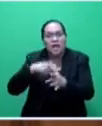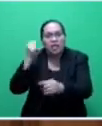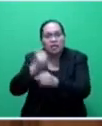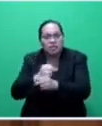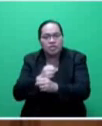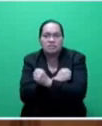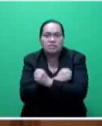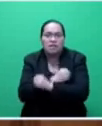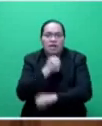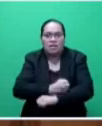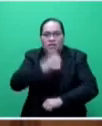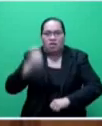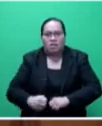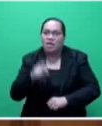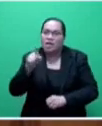whoever he wants.